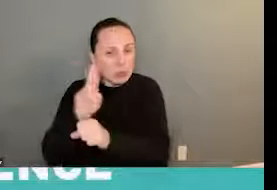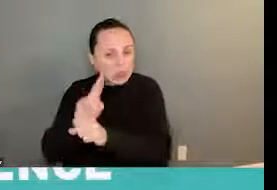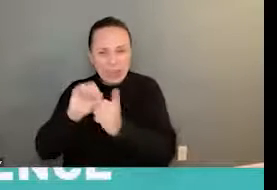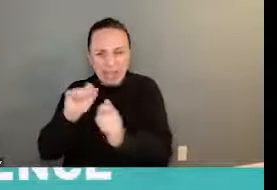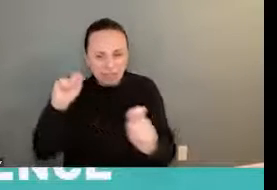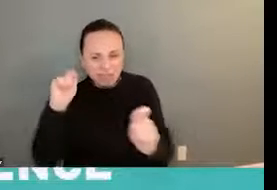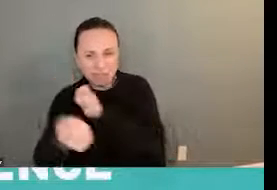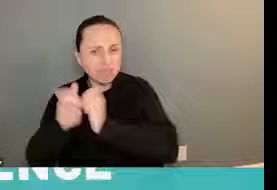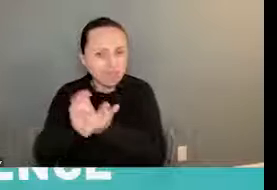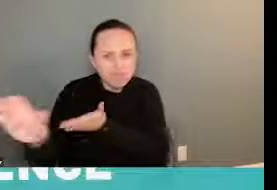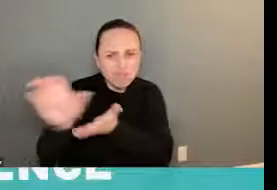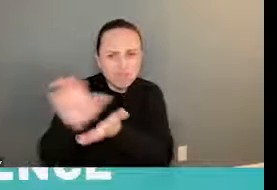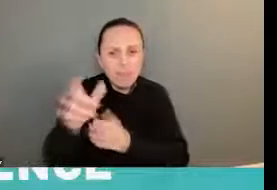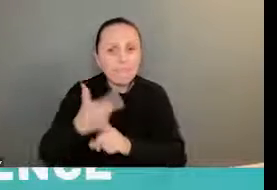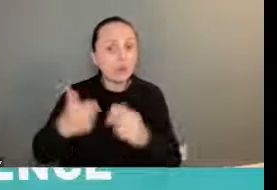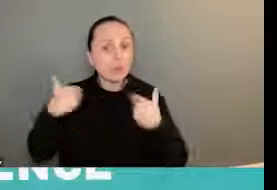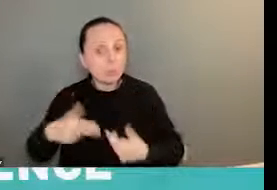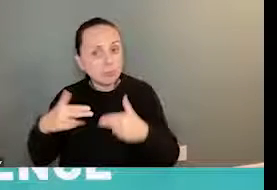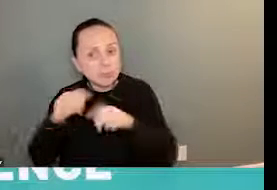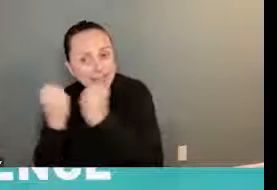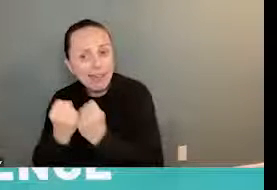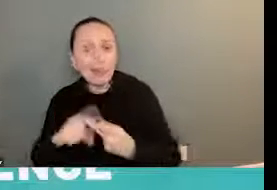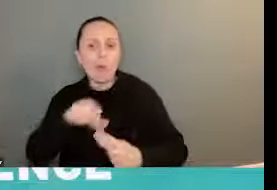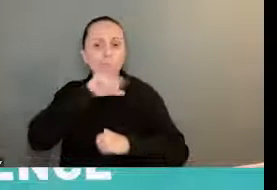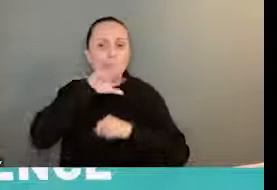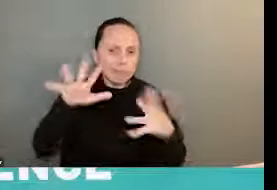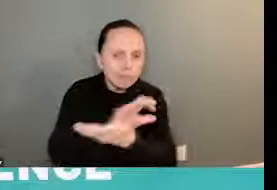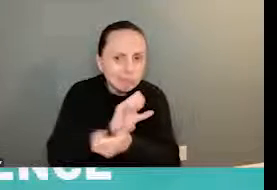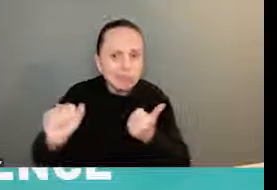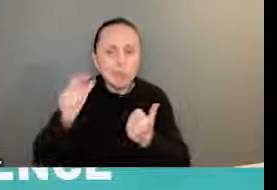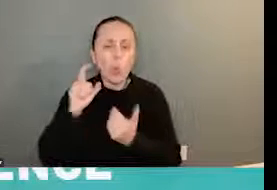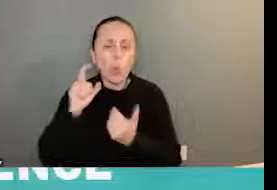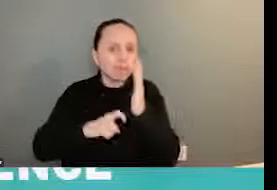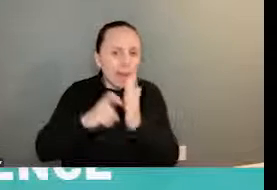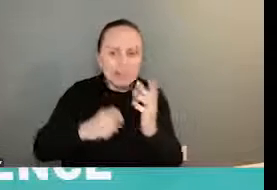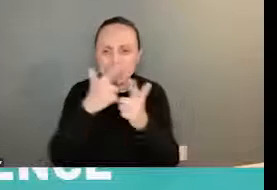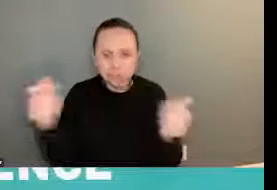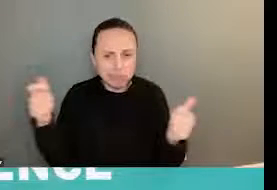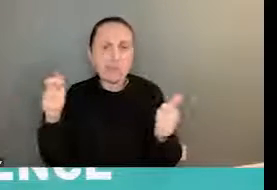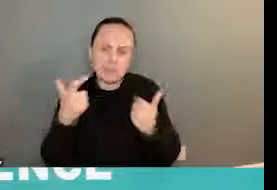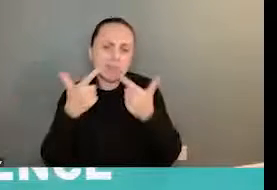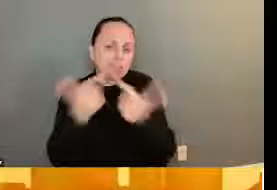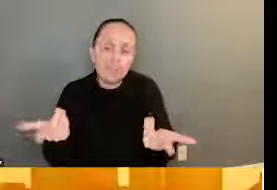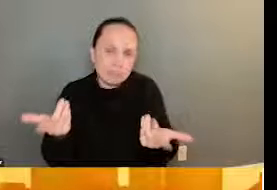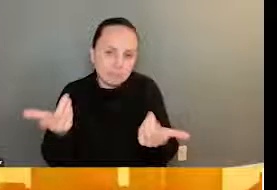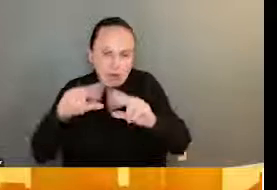existent from human society, or pollution, or direct exploitation, and so on and so on.